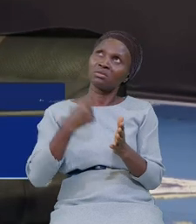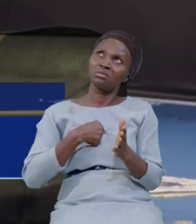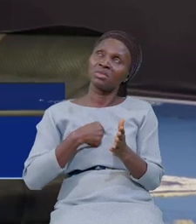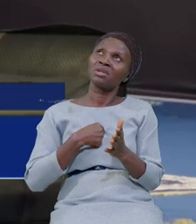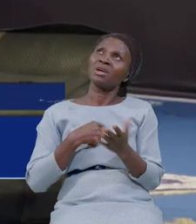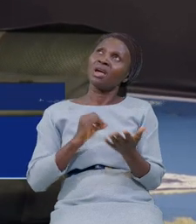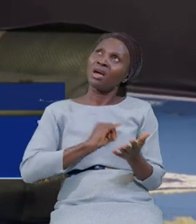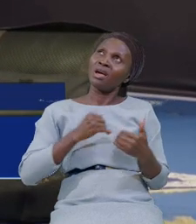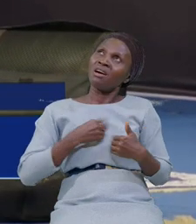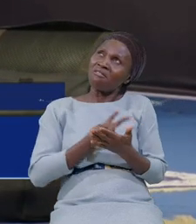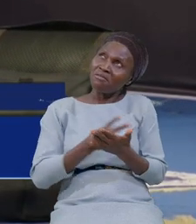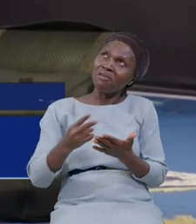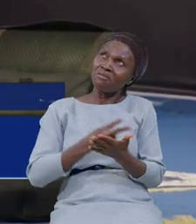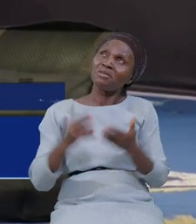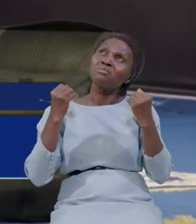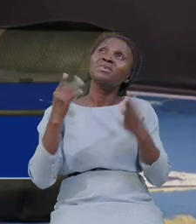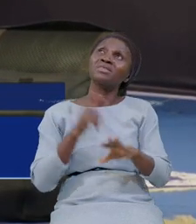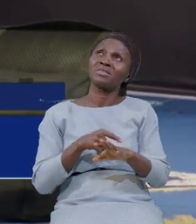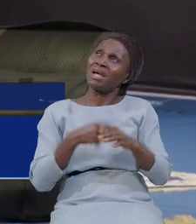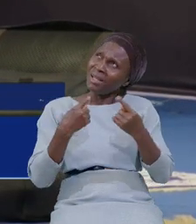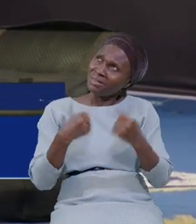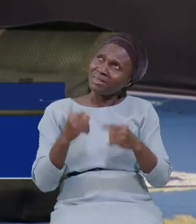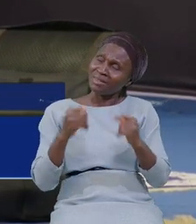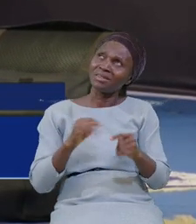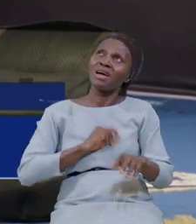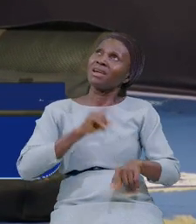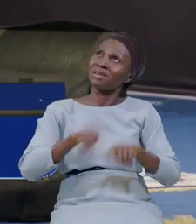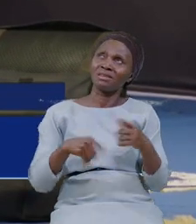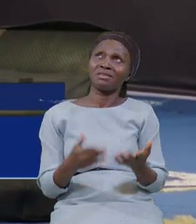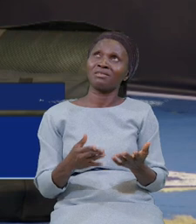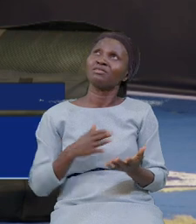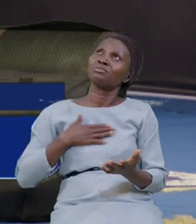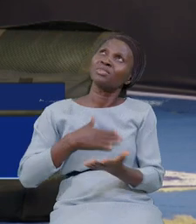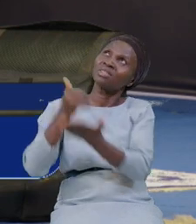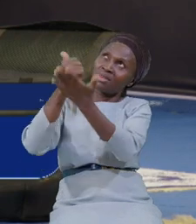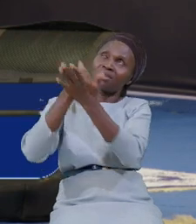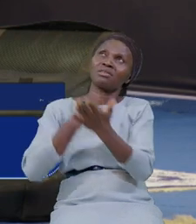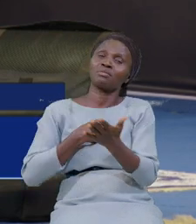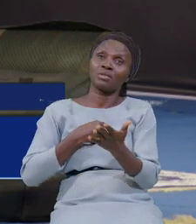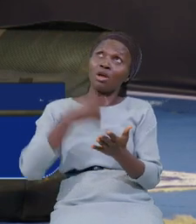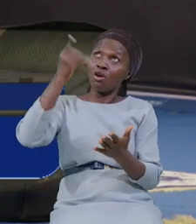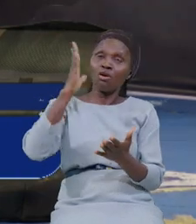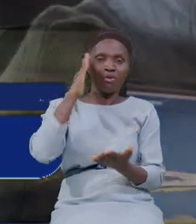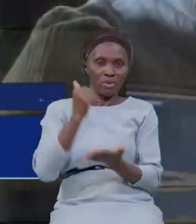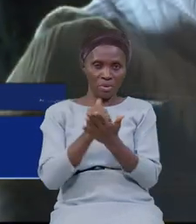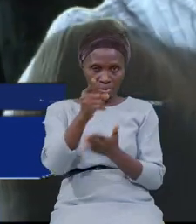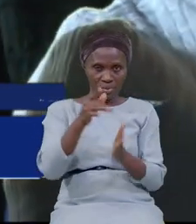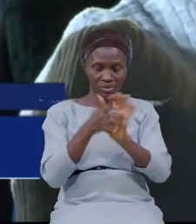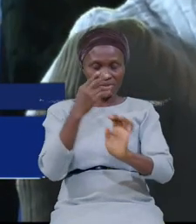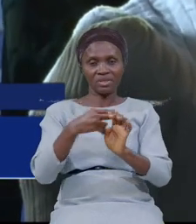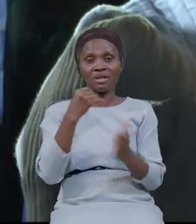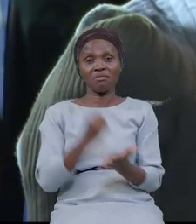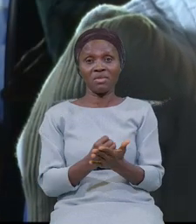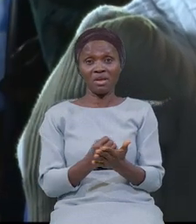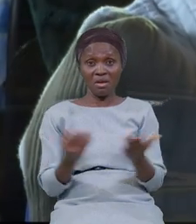couldn't maintain that. Help me. It will help you. I said it will help you.